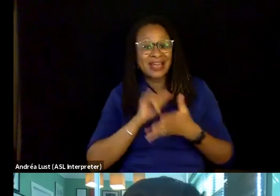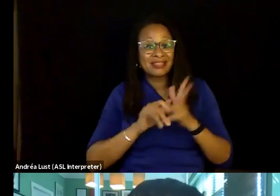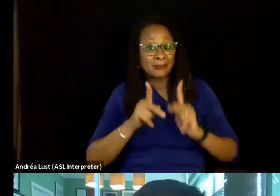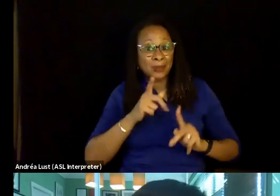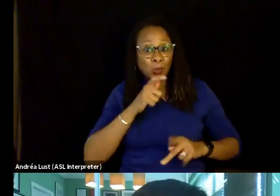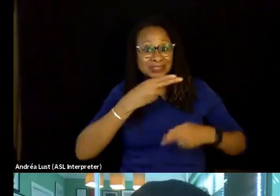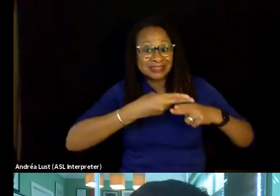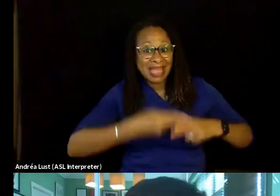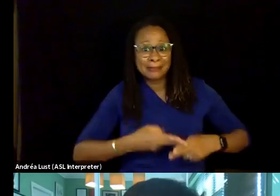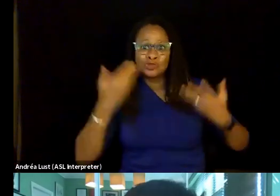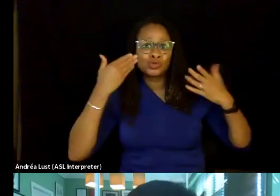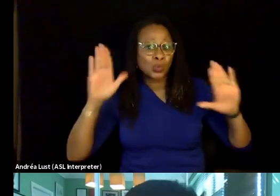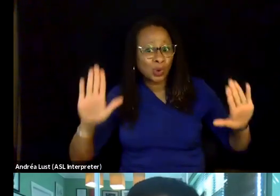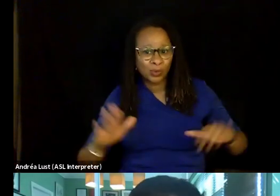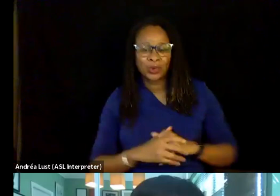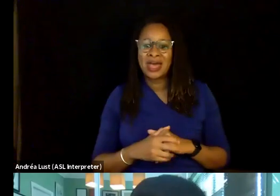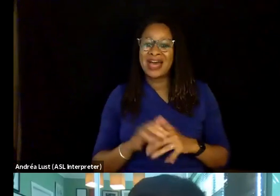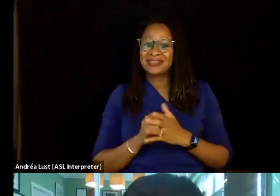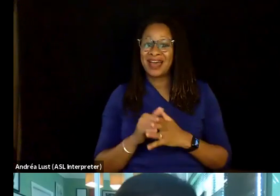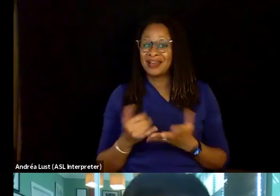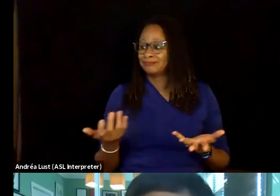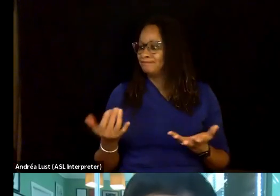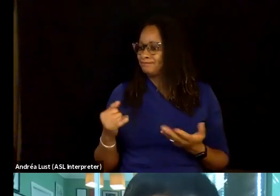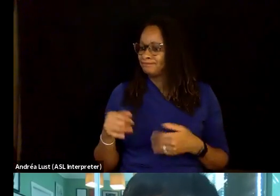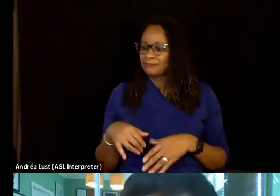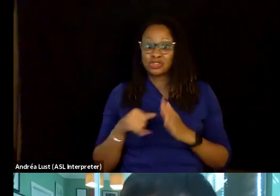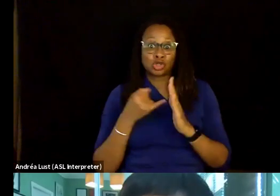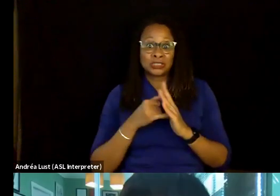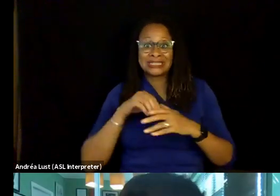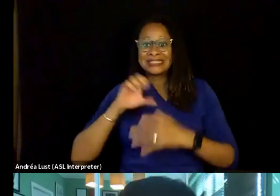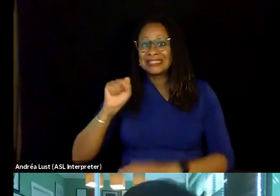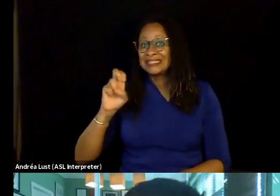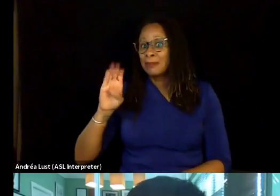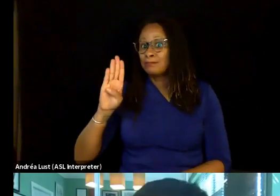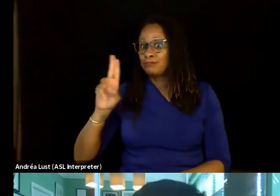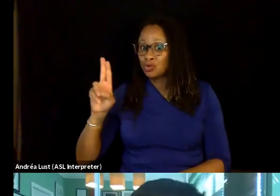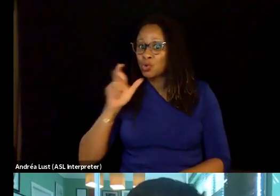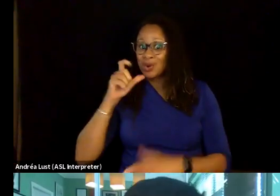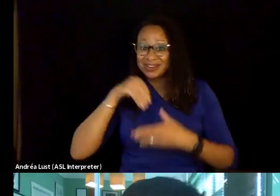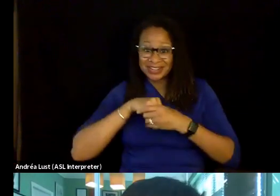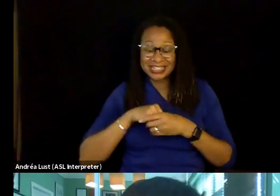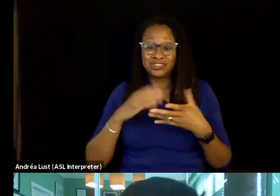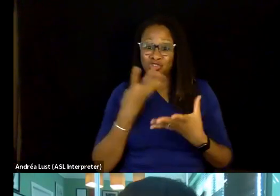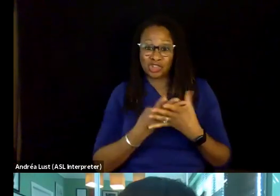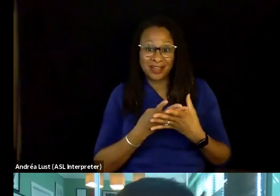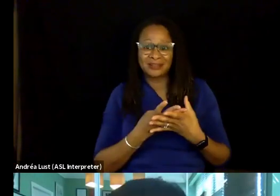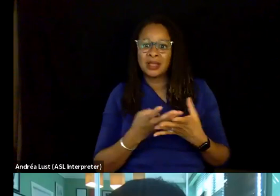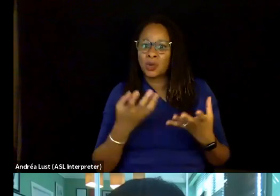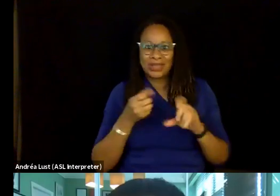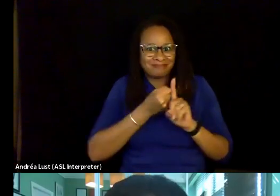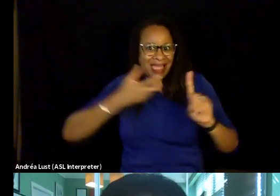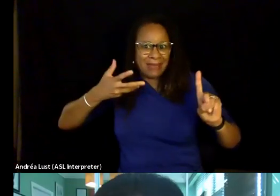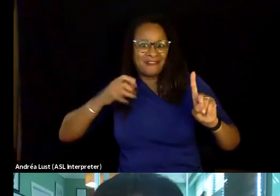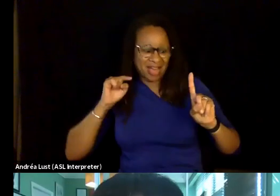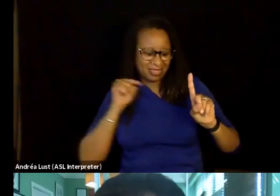whose names you may not know, that the journalists in Cebu who are getting jailed, that we amplify that.